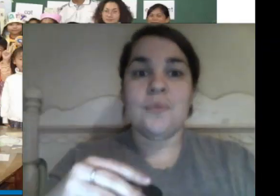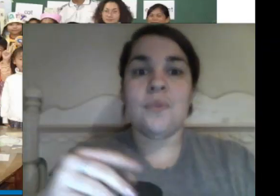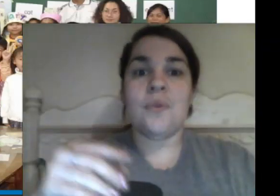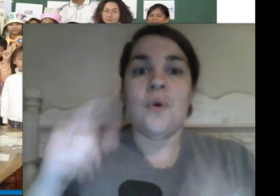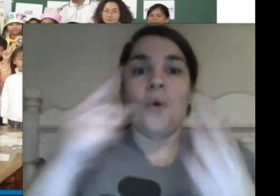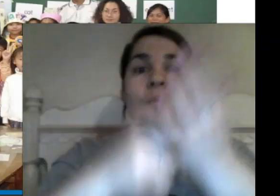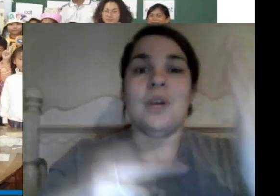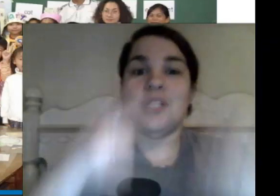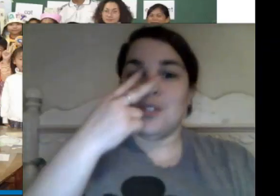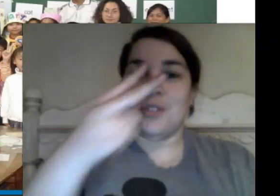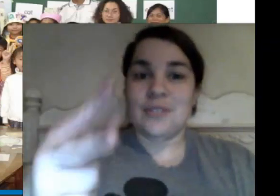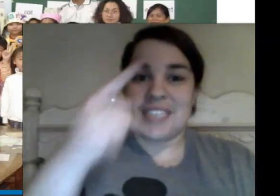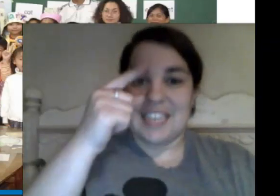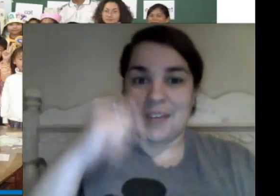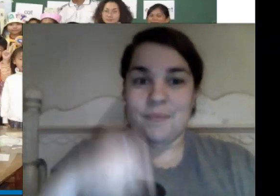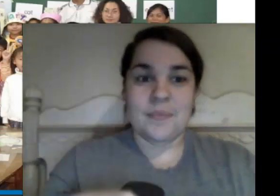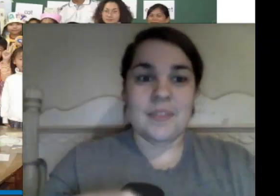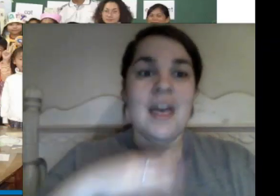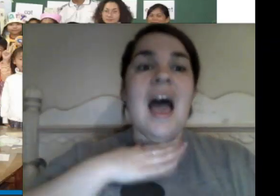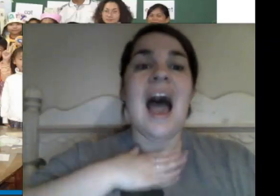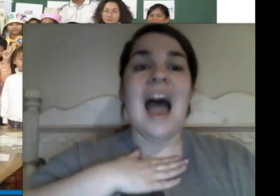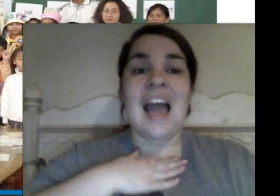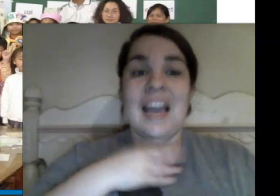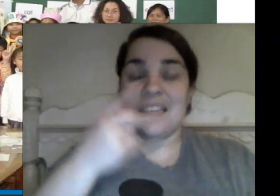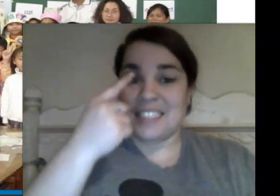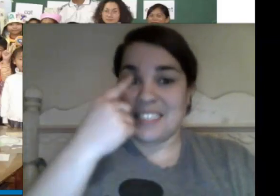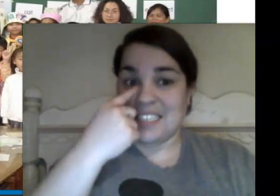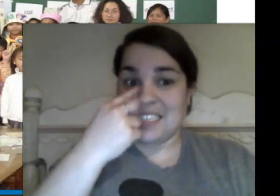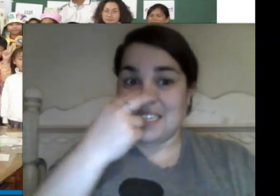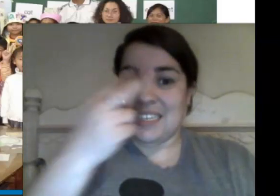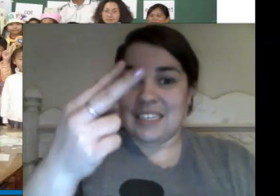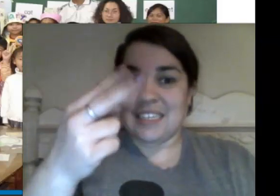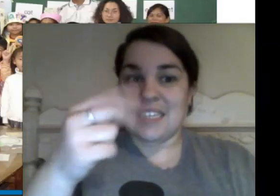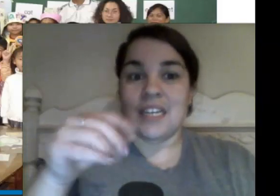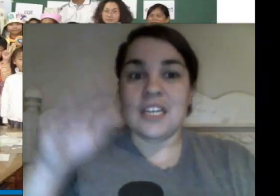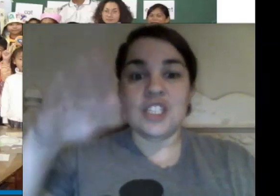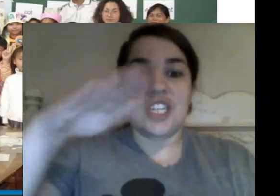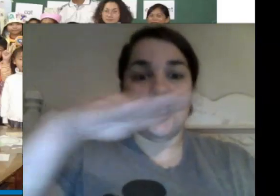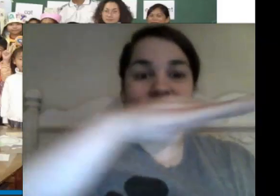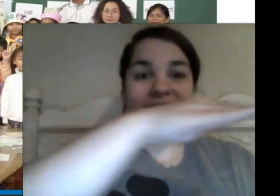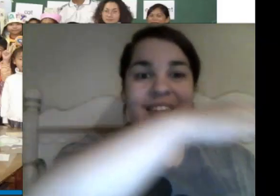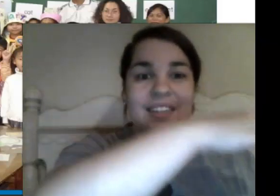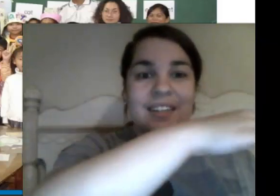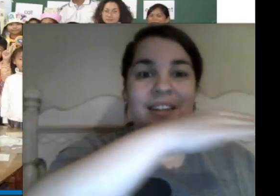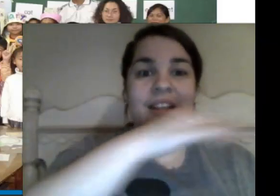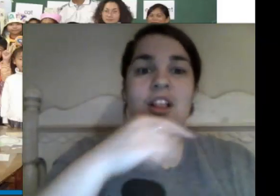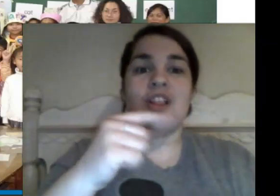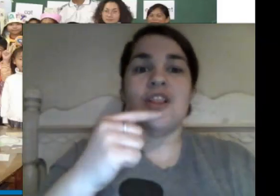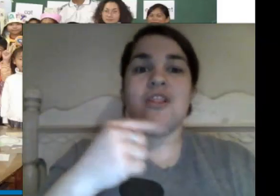Teacher, what do you see? I see children